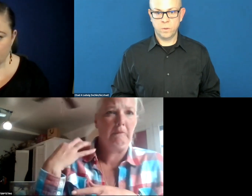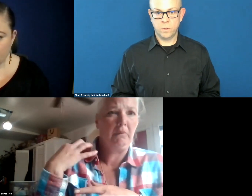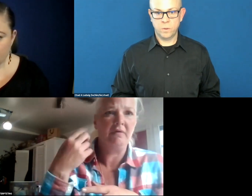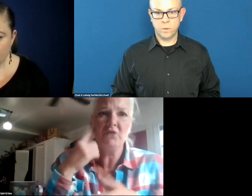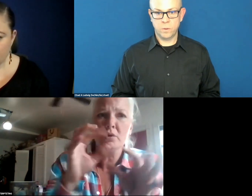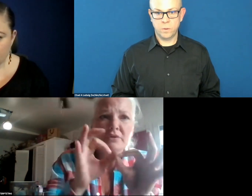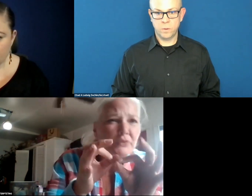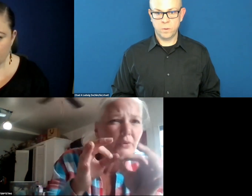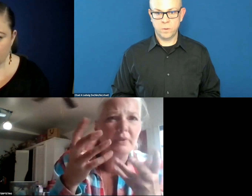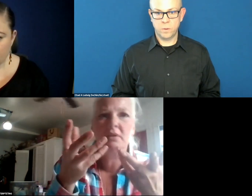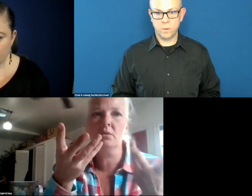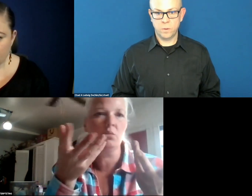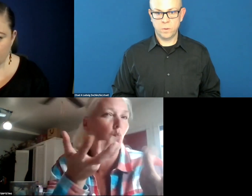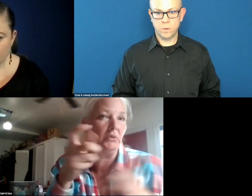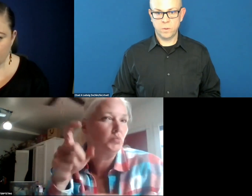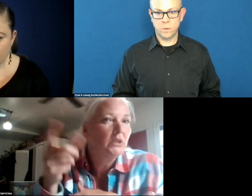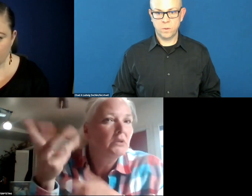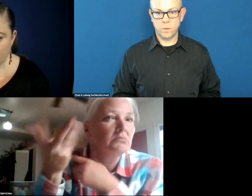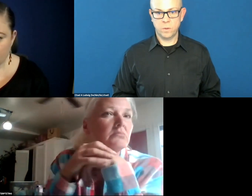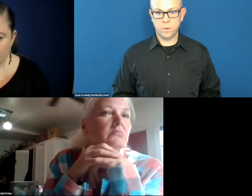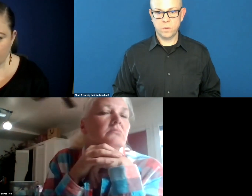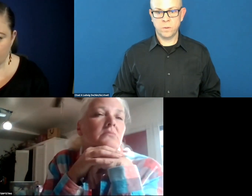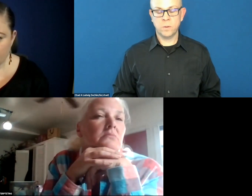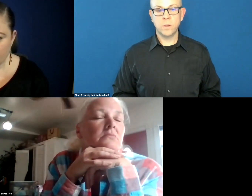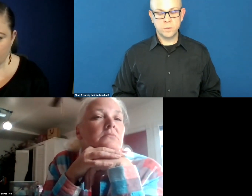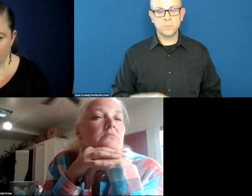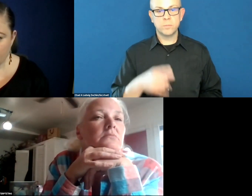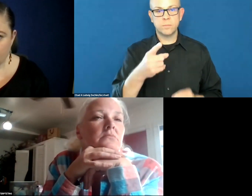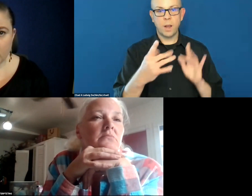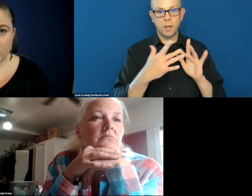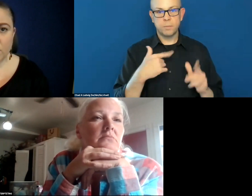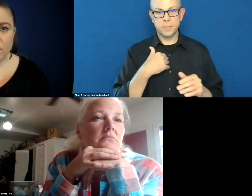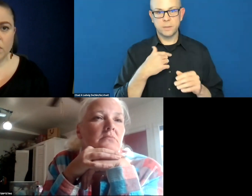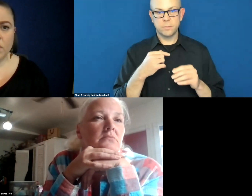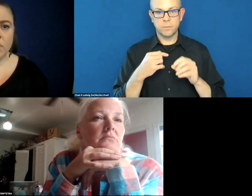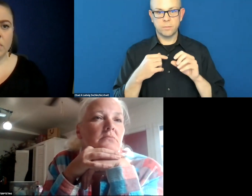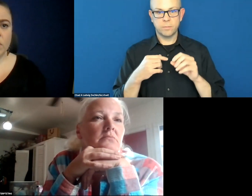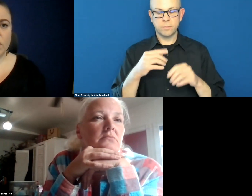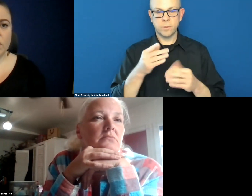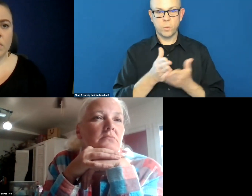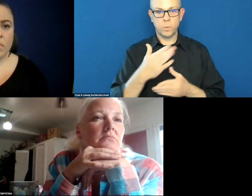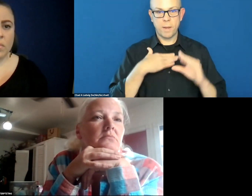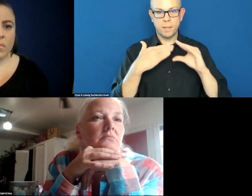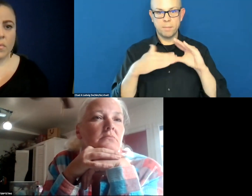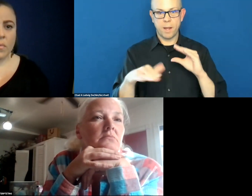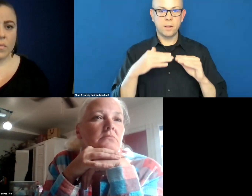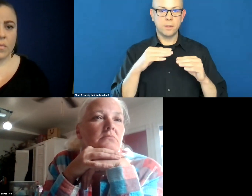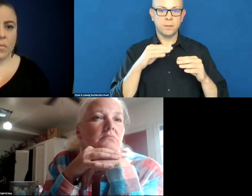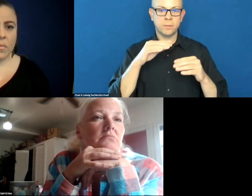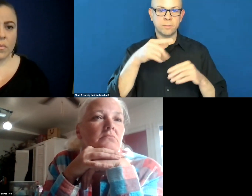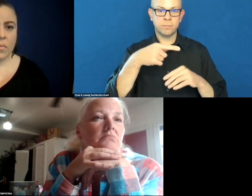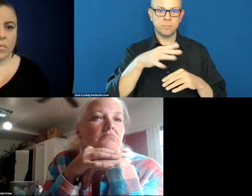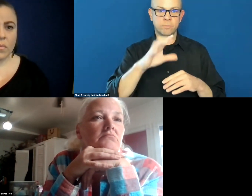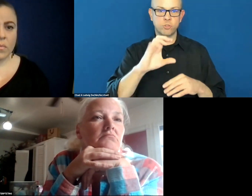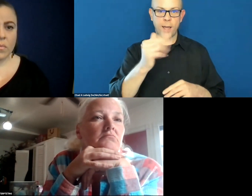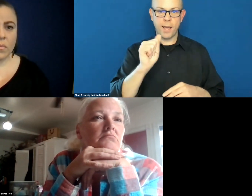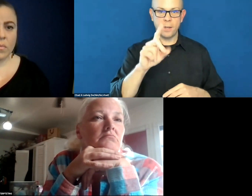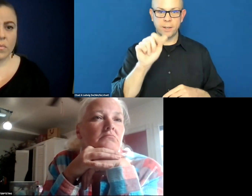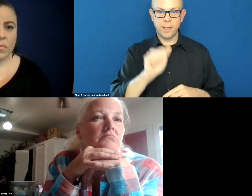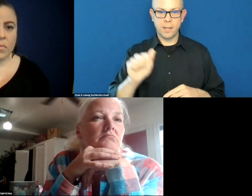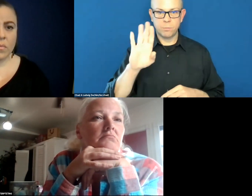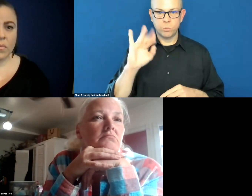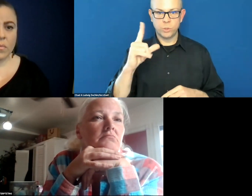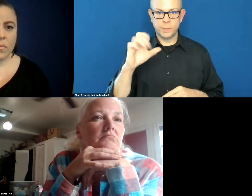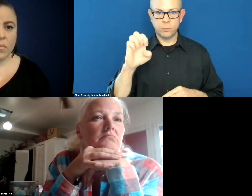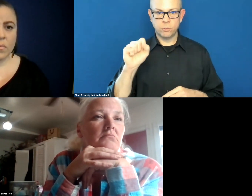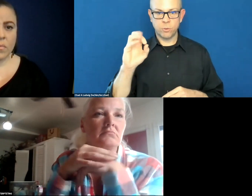so to apply to be an interpreter, how would you do that? Contact me through my